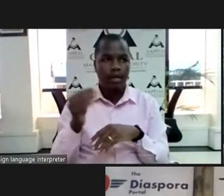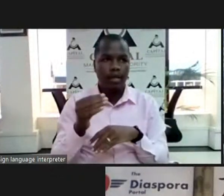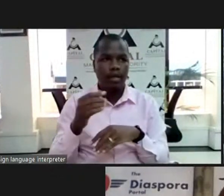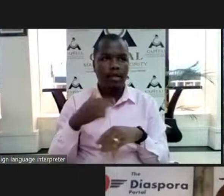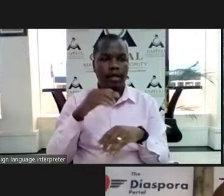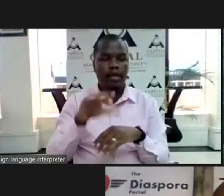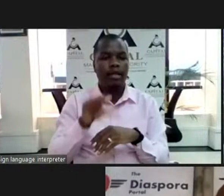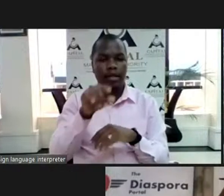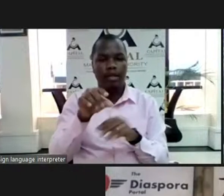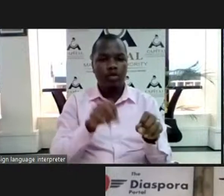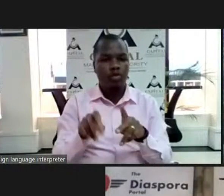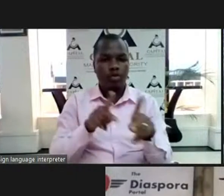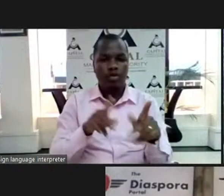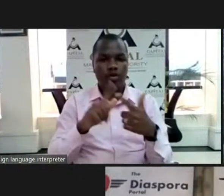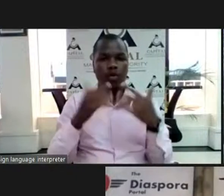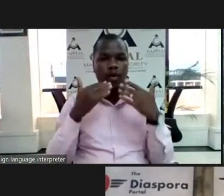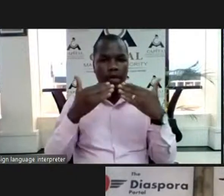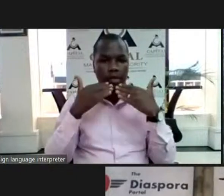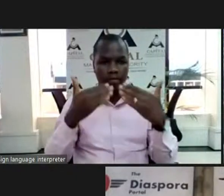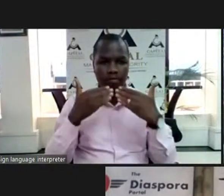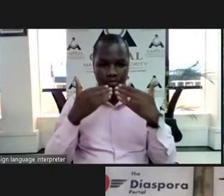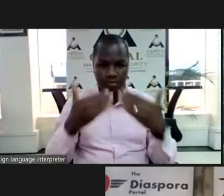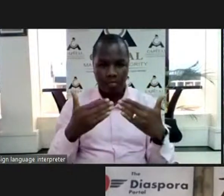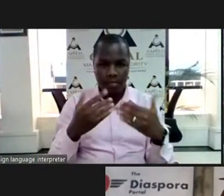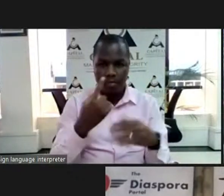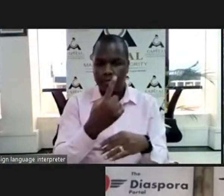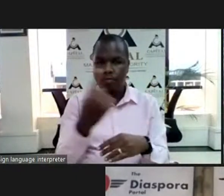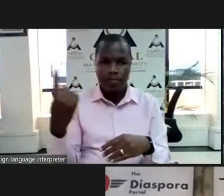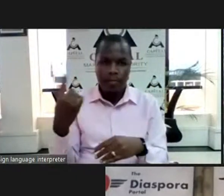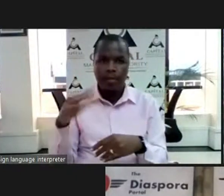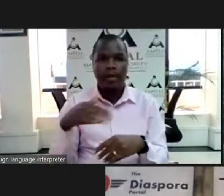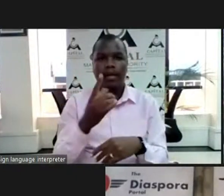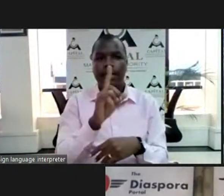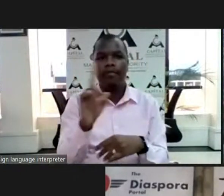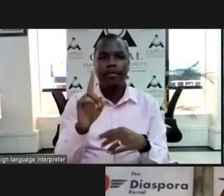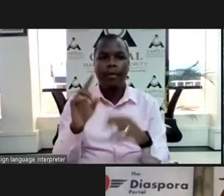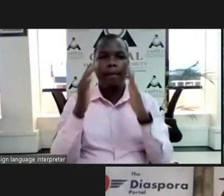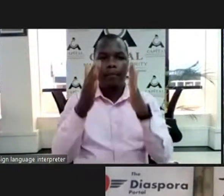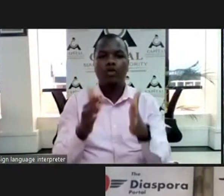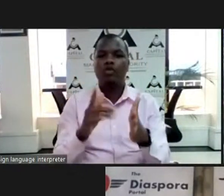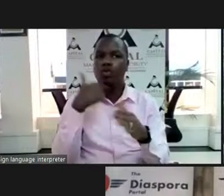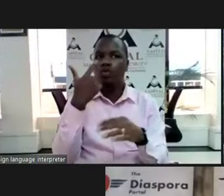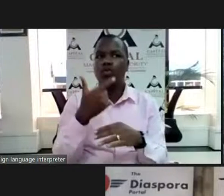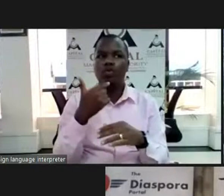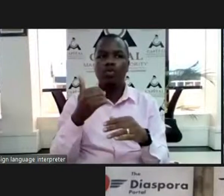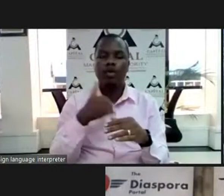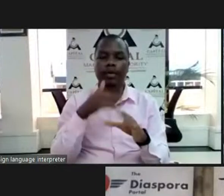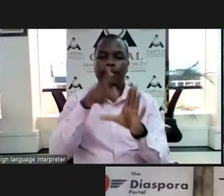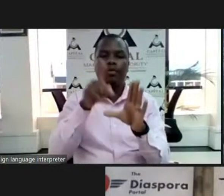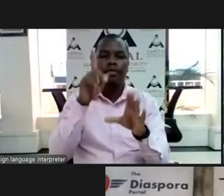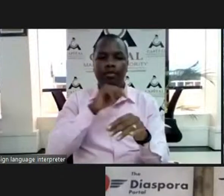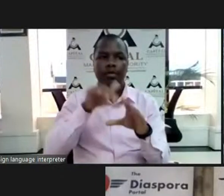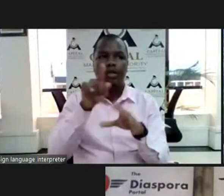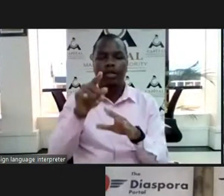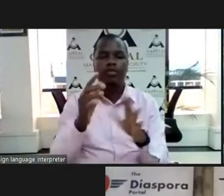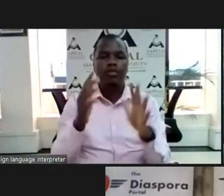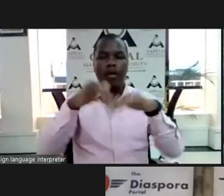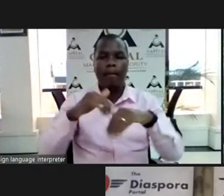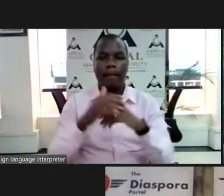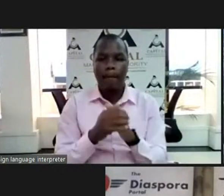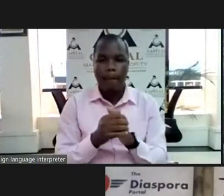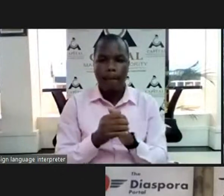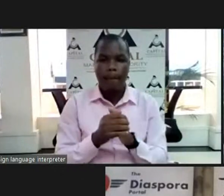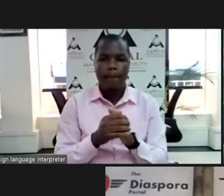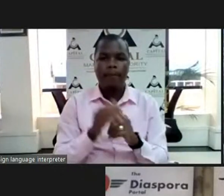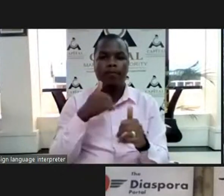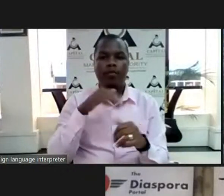I take this opportunity to thank each and every person who has participated in this forum.